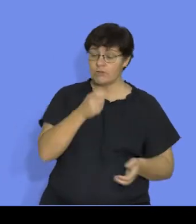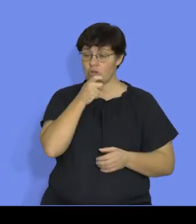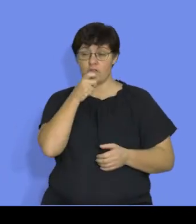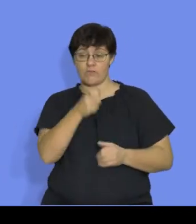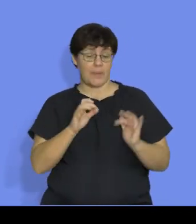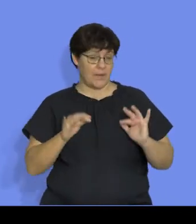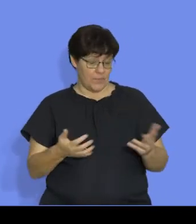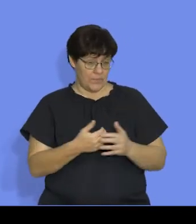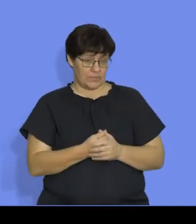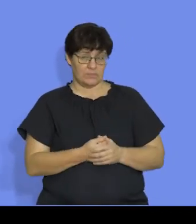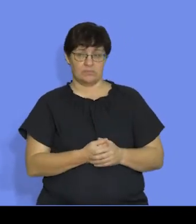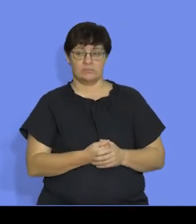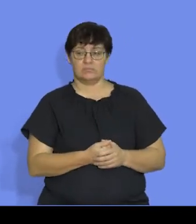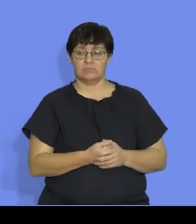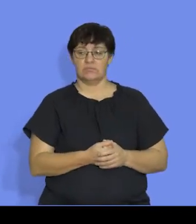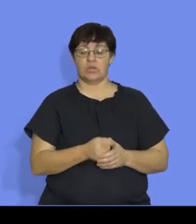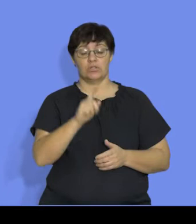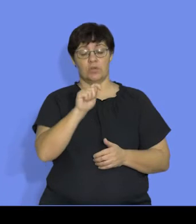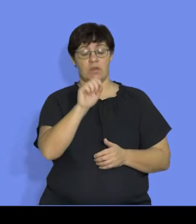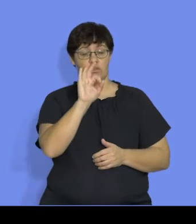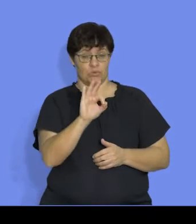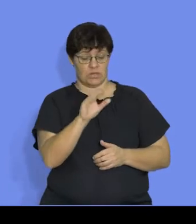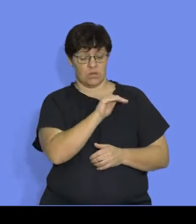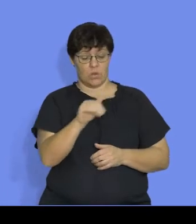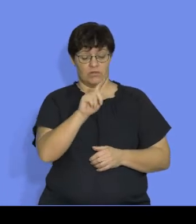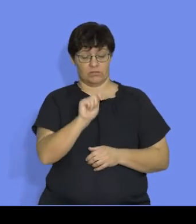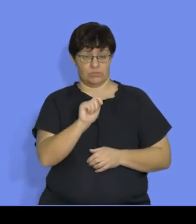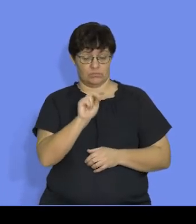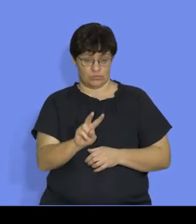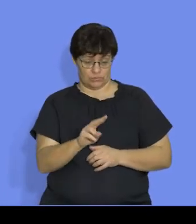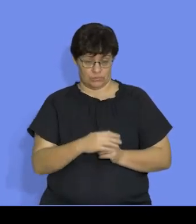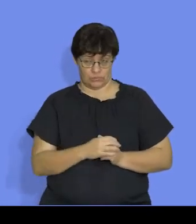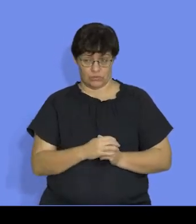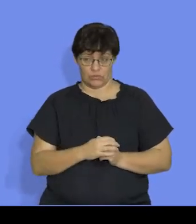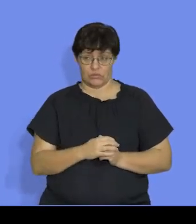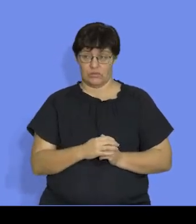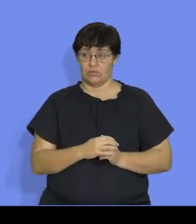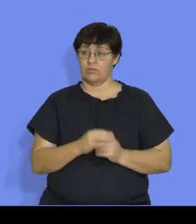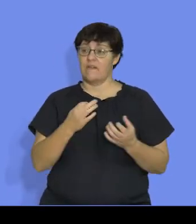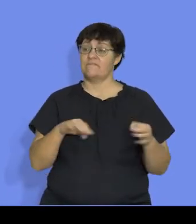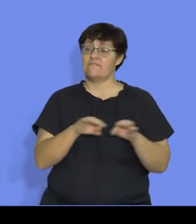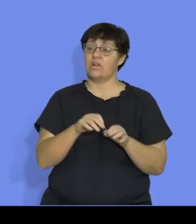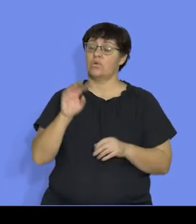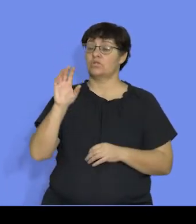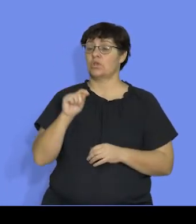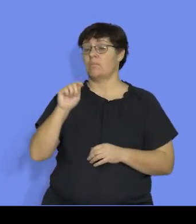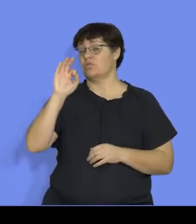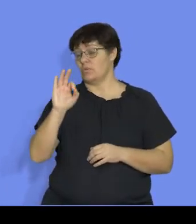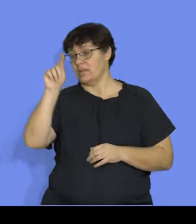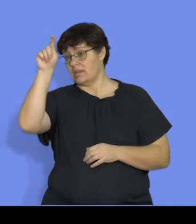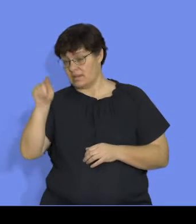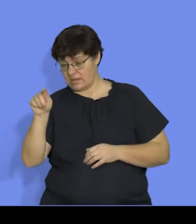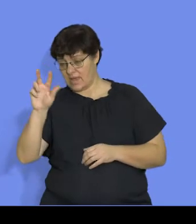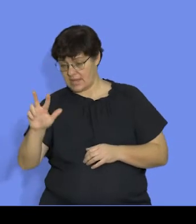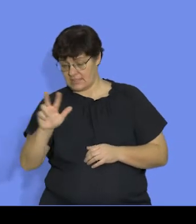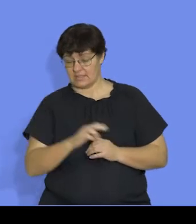my common ratio by saying term 3 over term 2. The value of term 3 for this